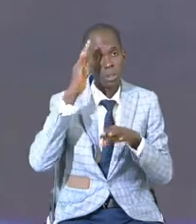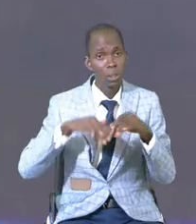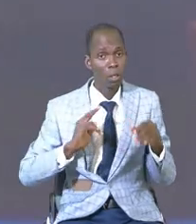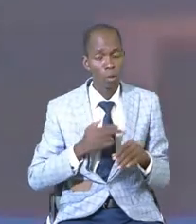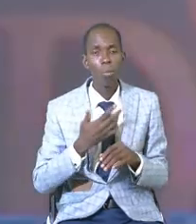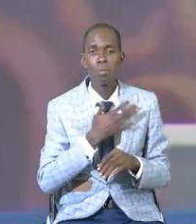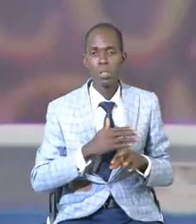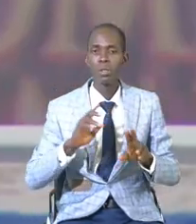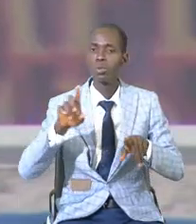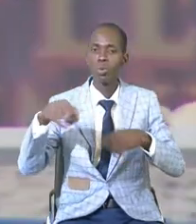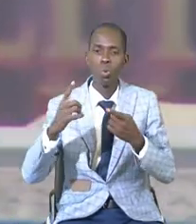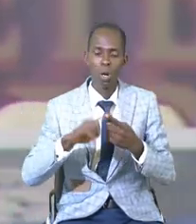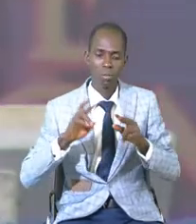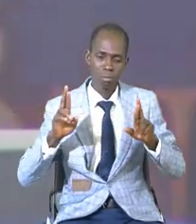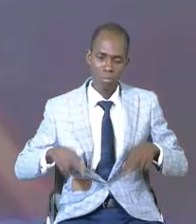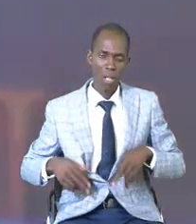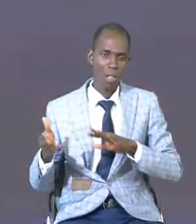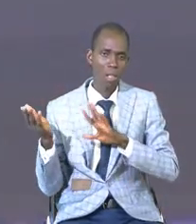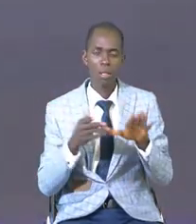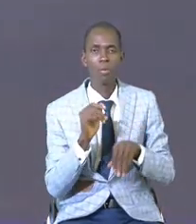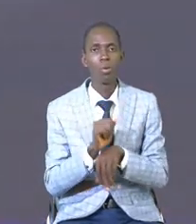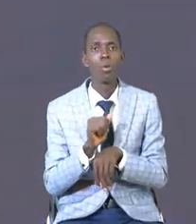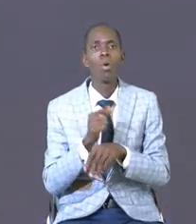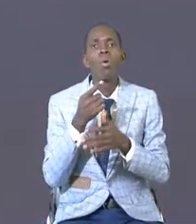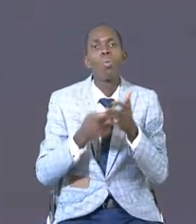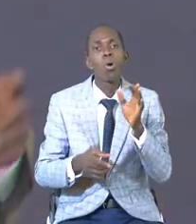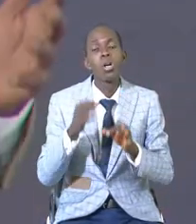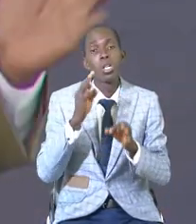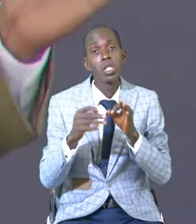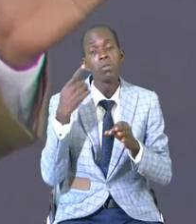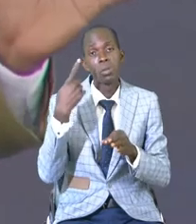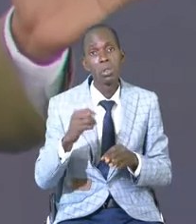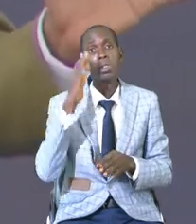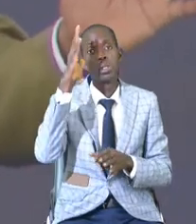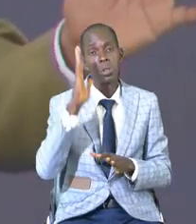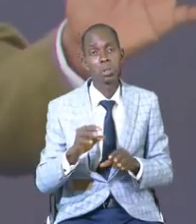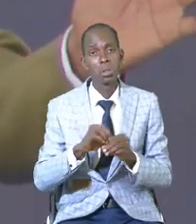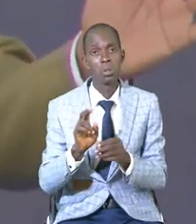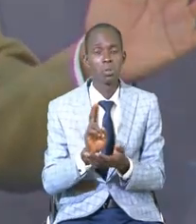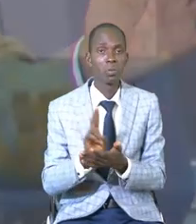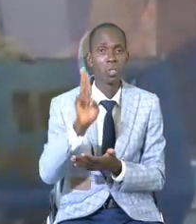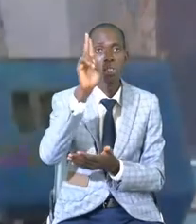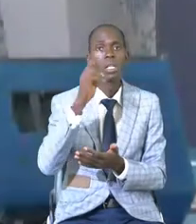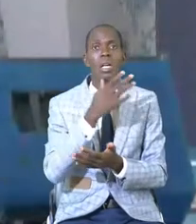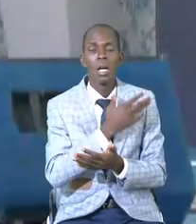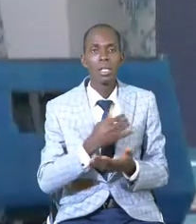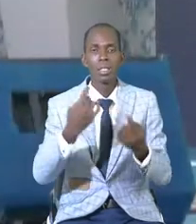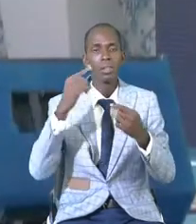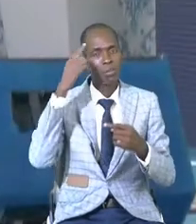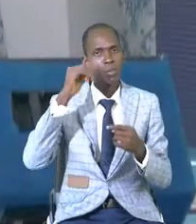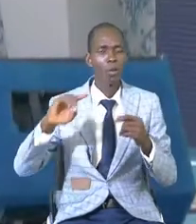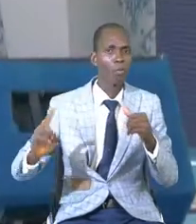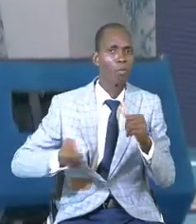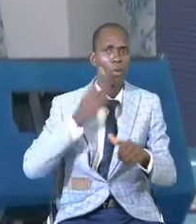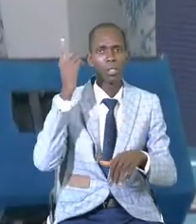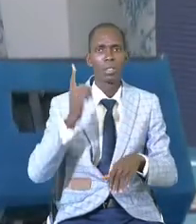resign. What if a lecturer at university will come? The student just came for the first time. And this is their